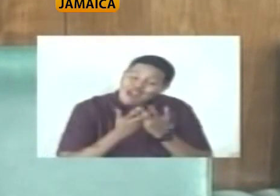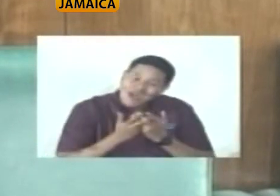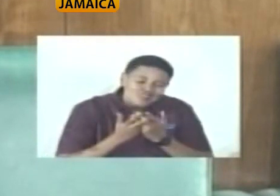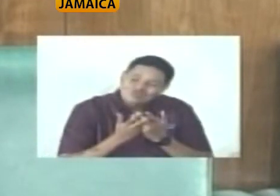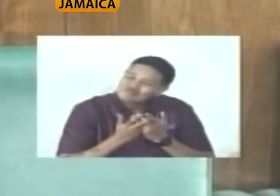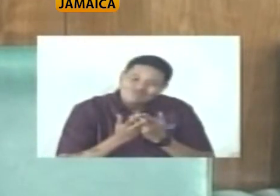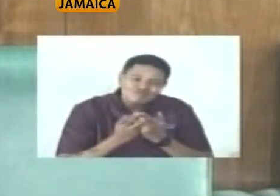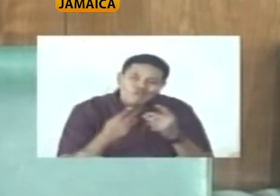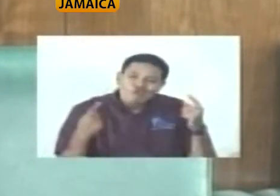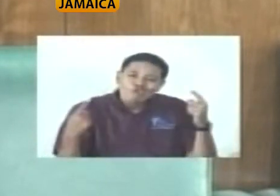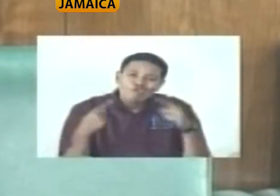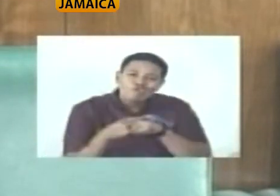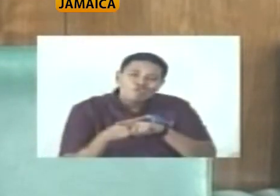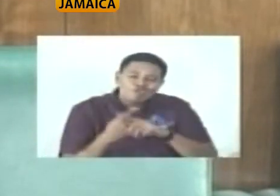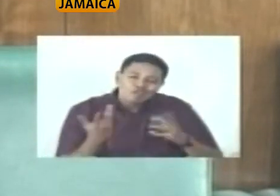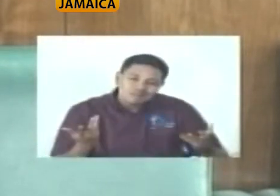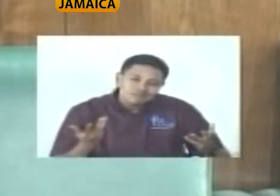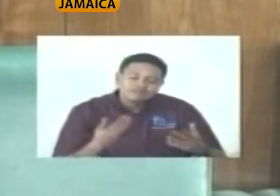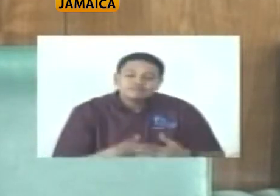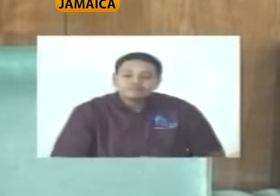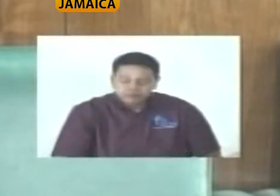Numbers not showing that results.